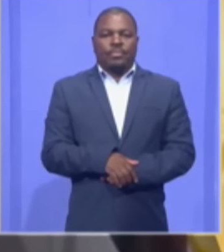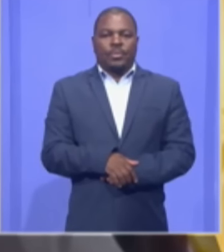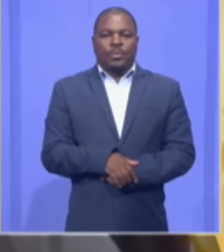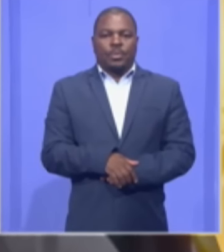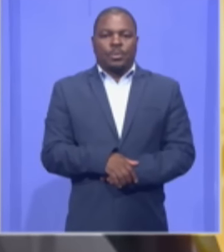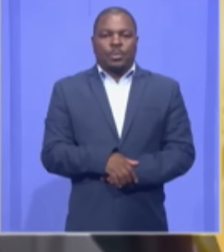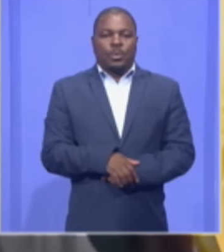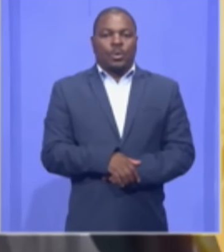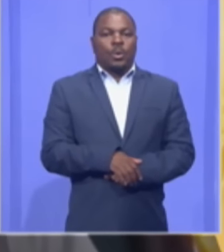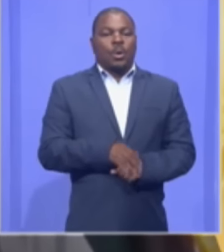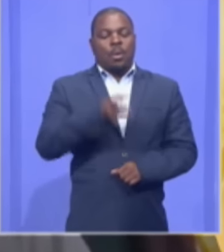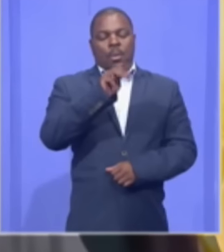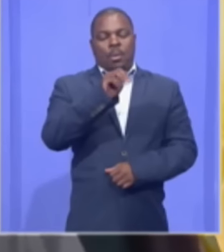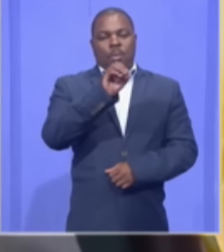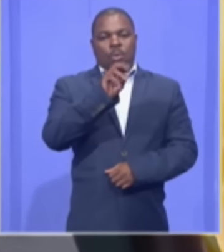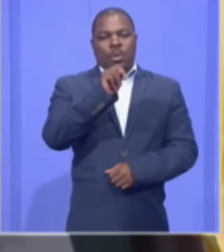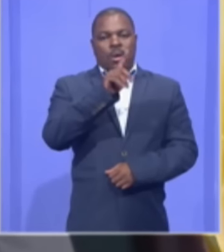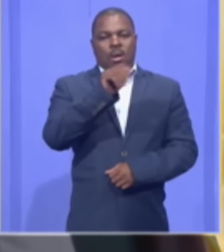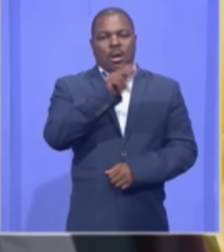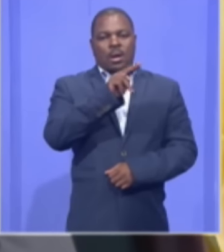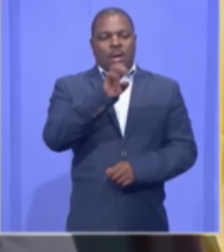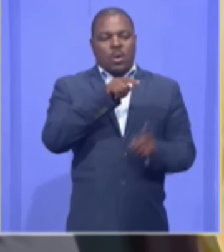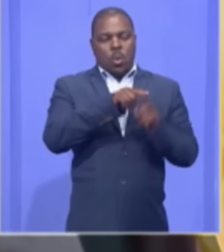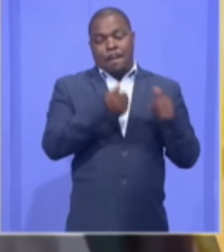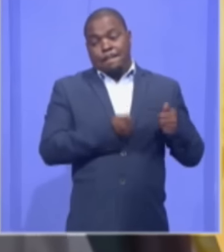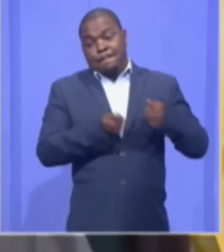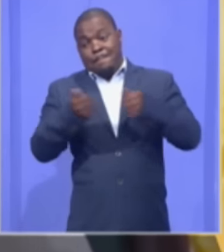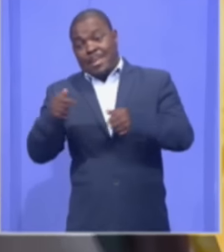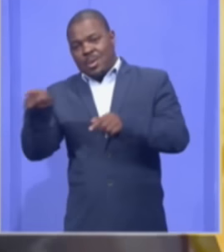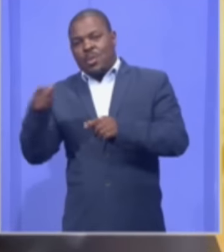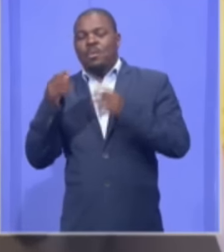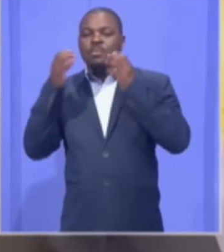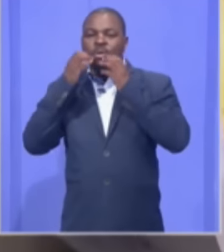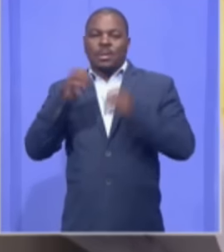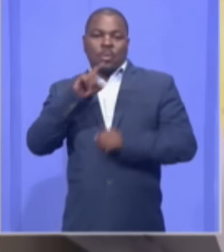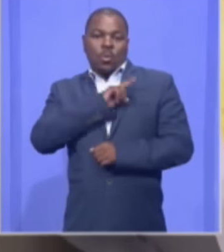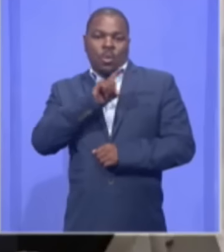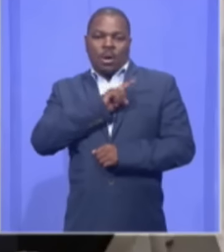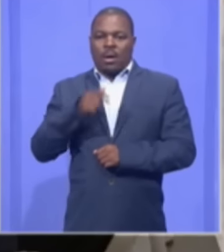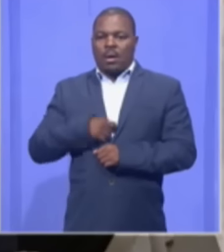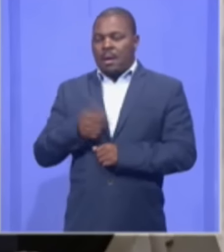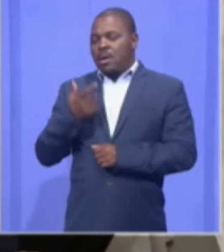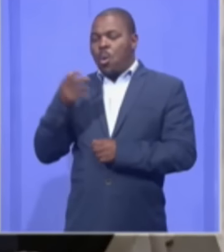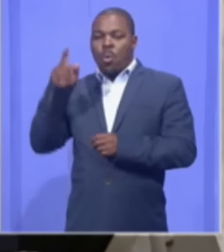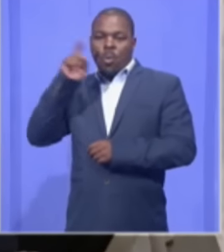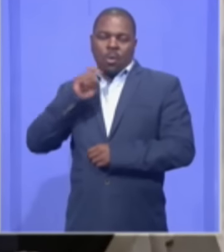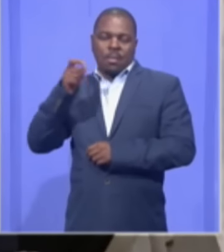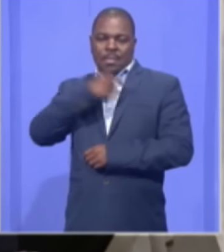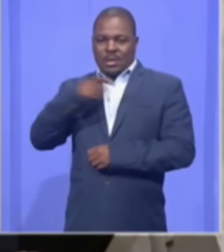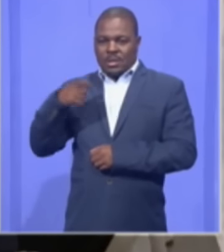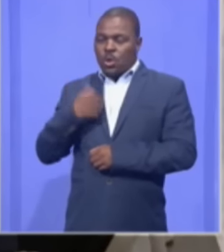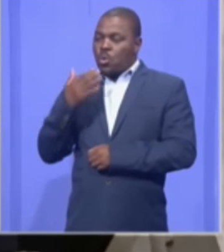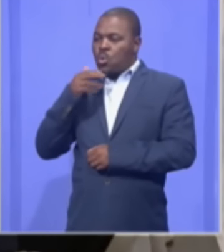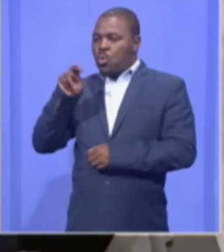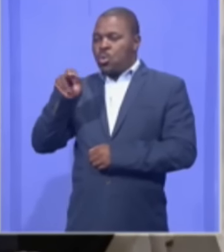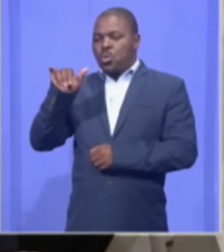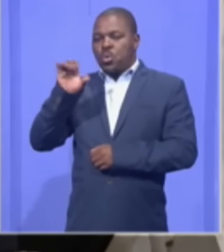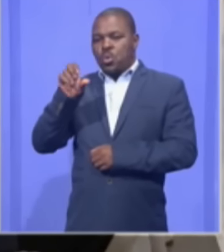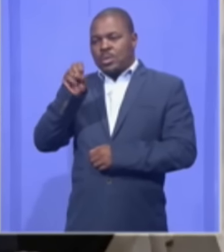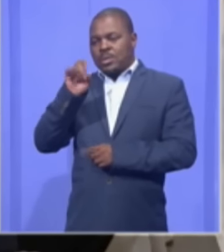Ho kgutlela ha Mondlane Mozambique ho tla ka mora kopano ya mopresidente ya behang meja fatshe e leng Philip